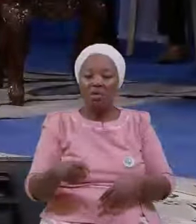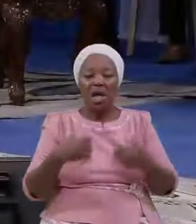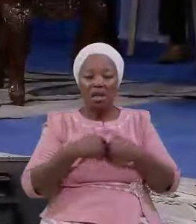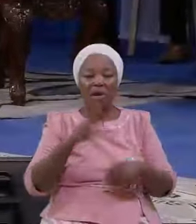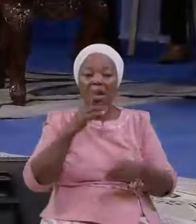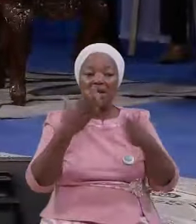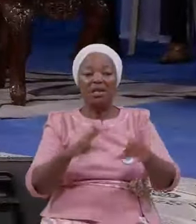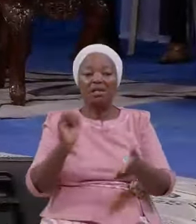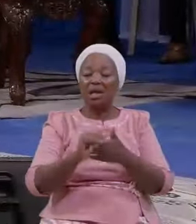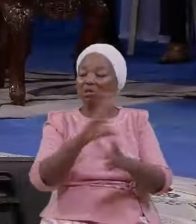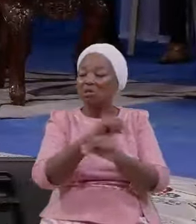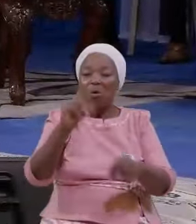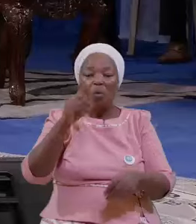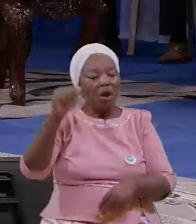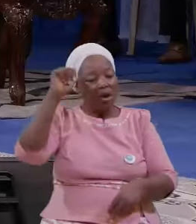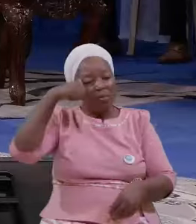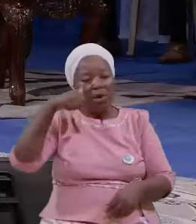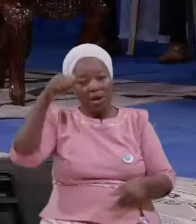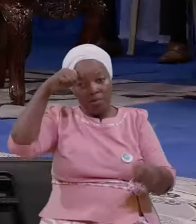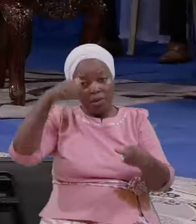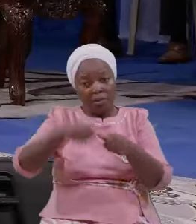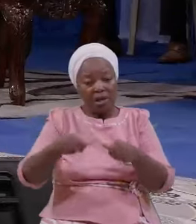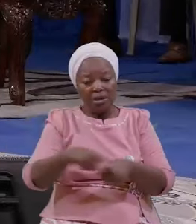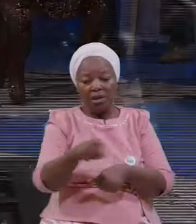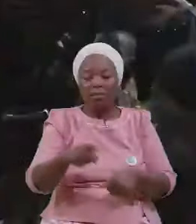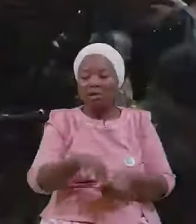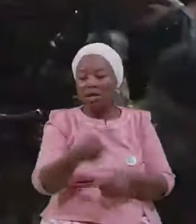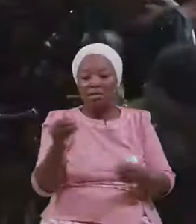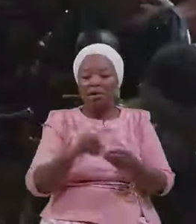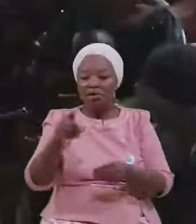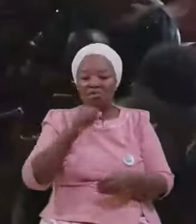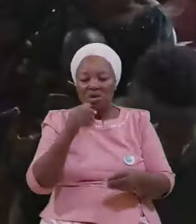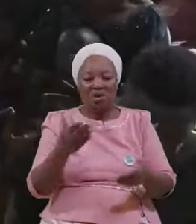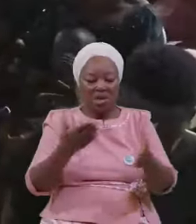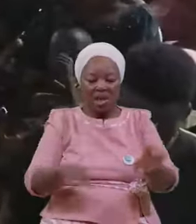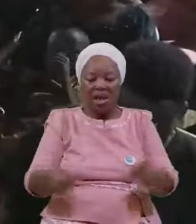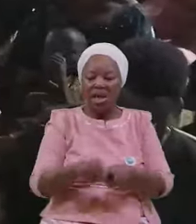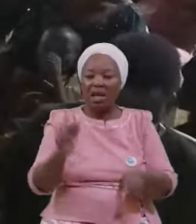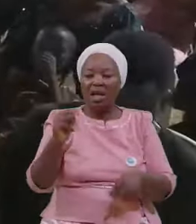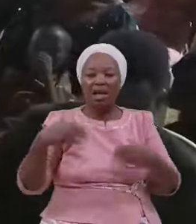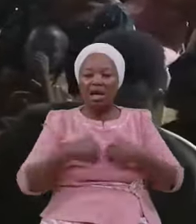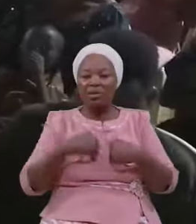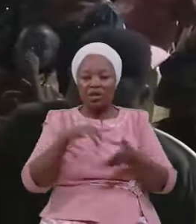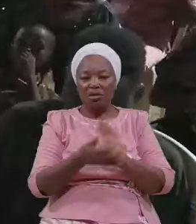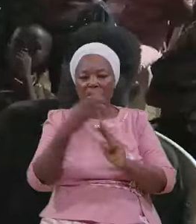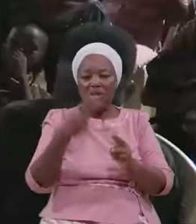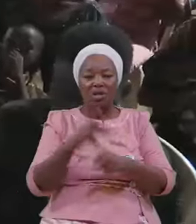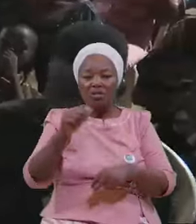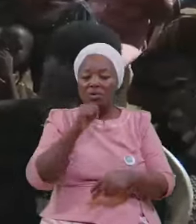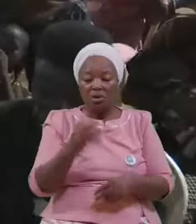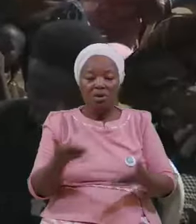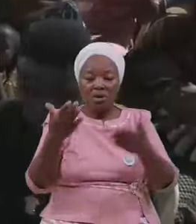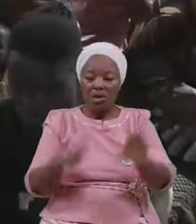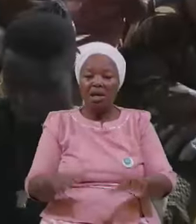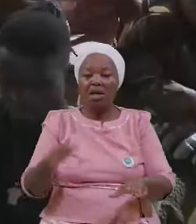them anymore. You will not die like an animal. You will not die